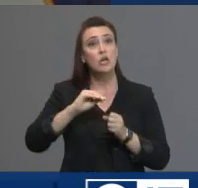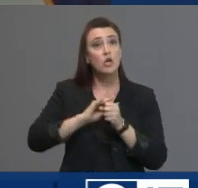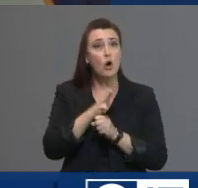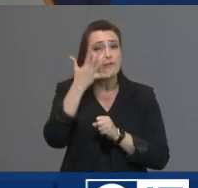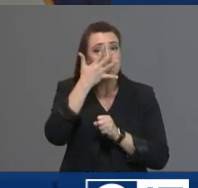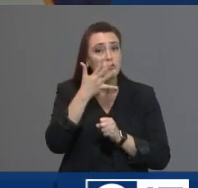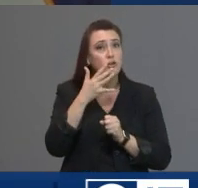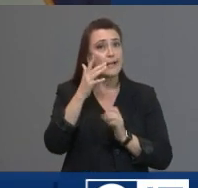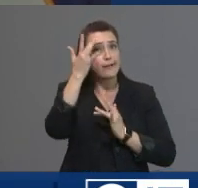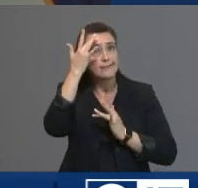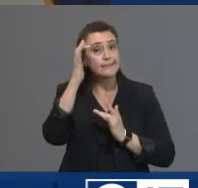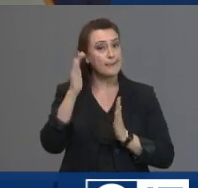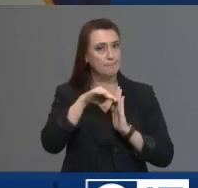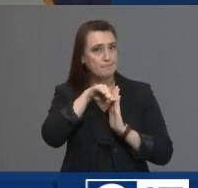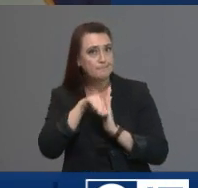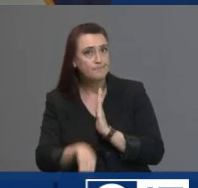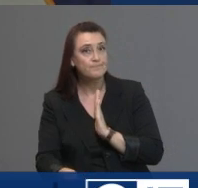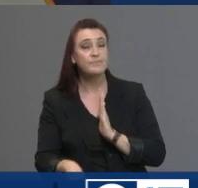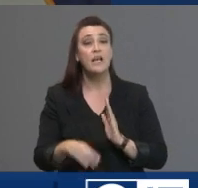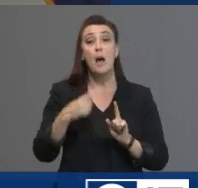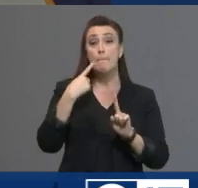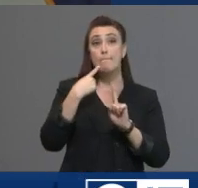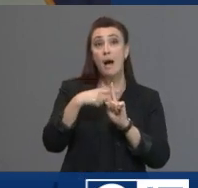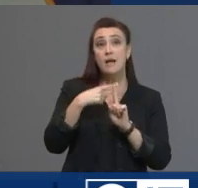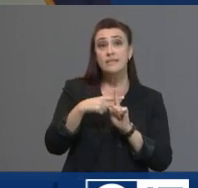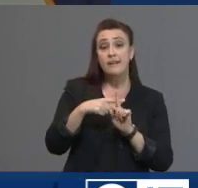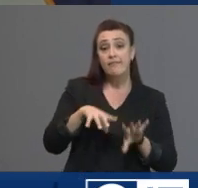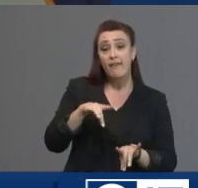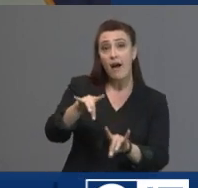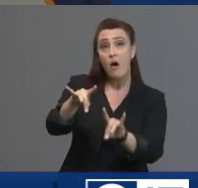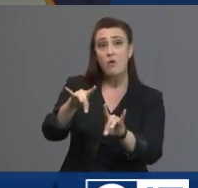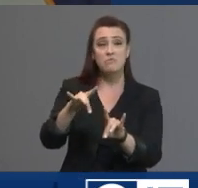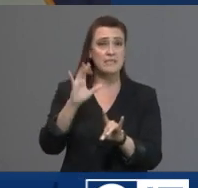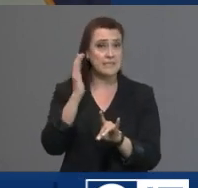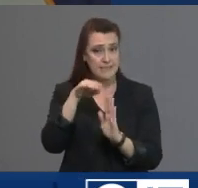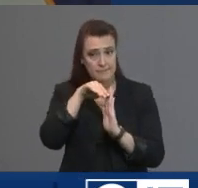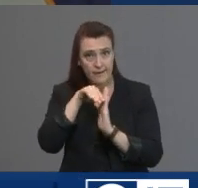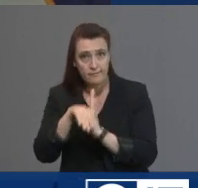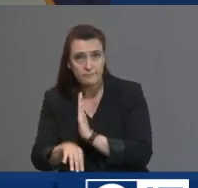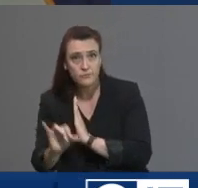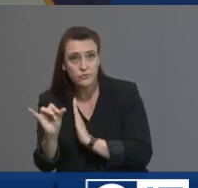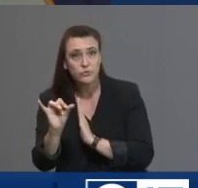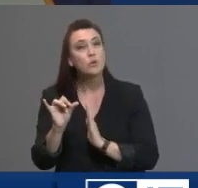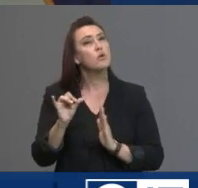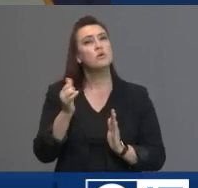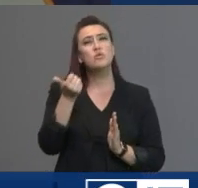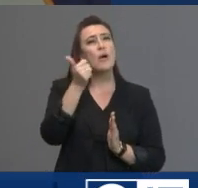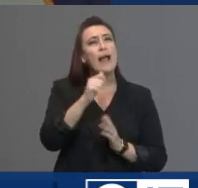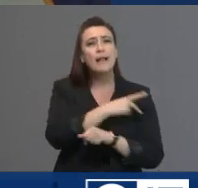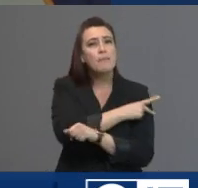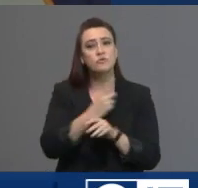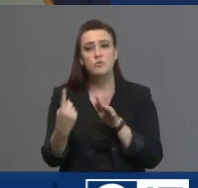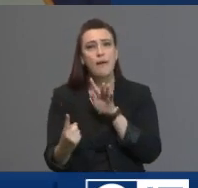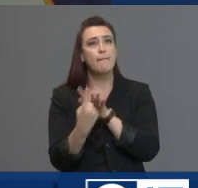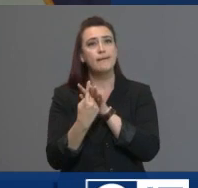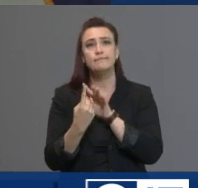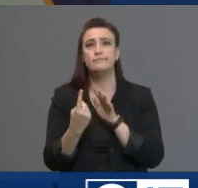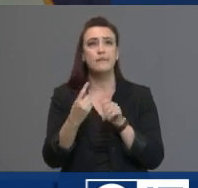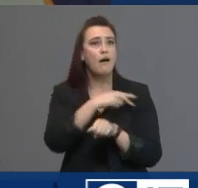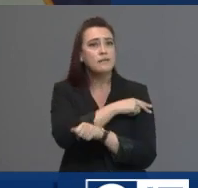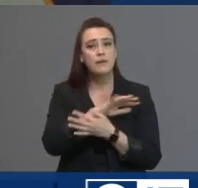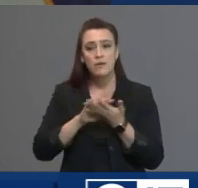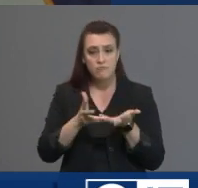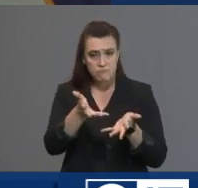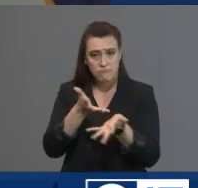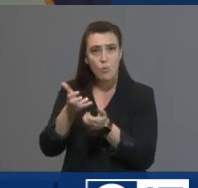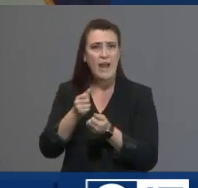downward trajectory of positive tests. We're treating all patients without crisis care, and